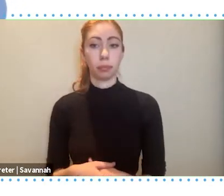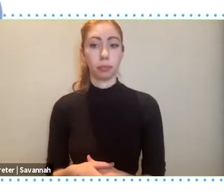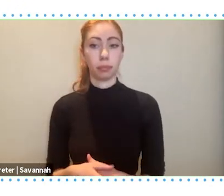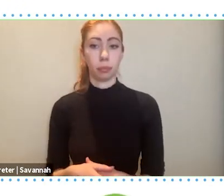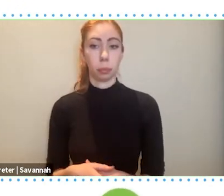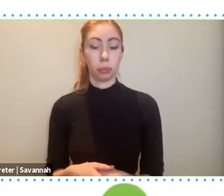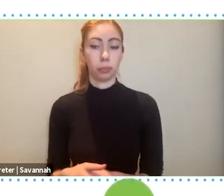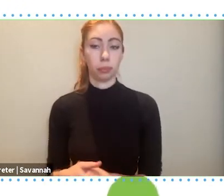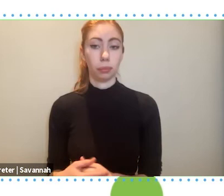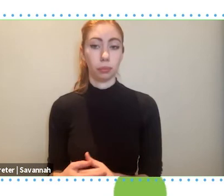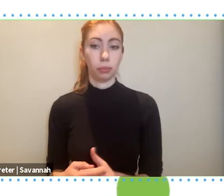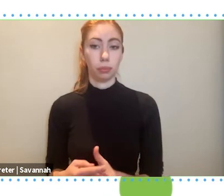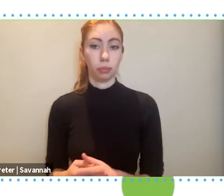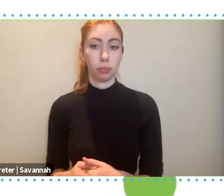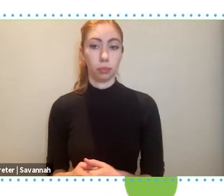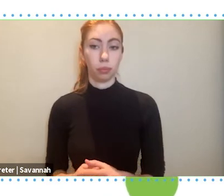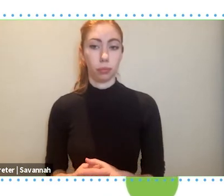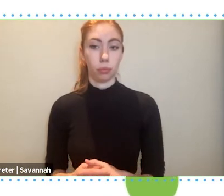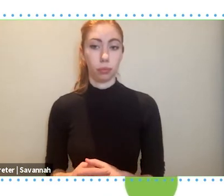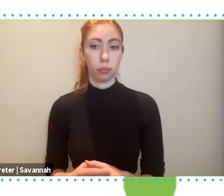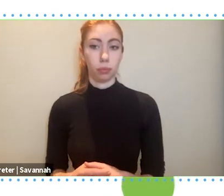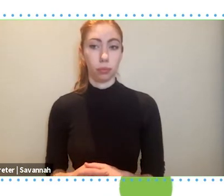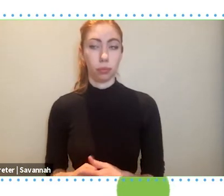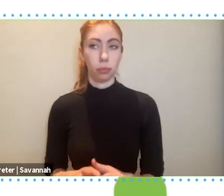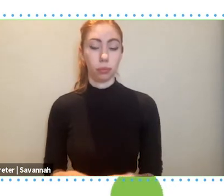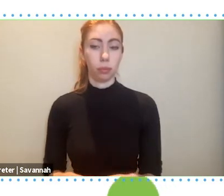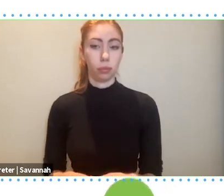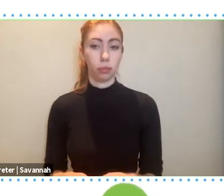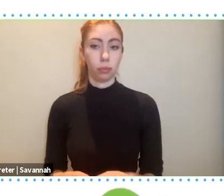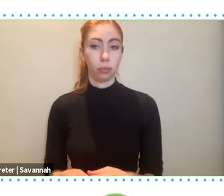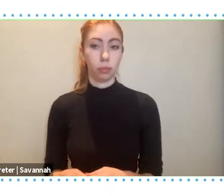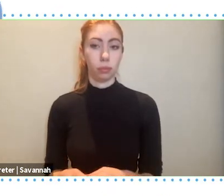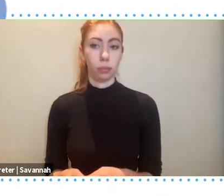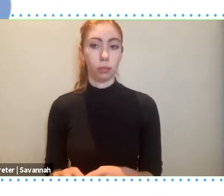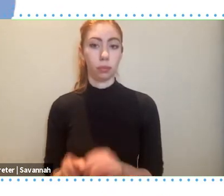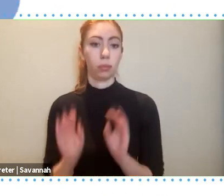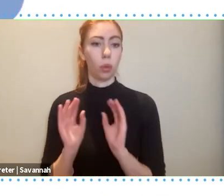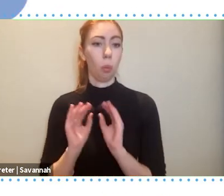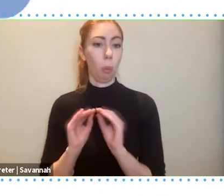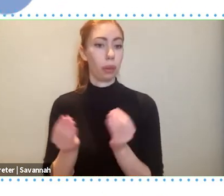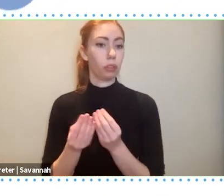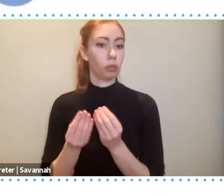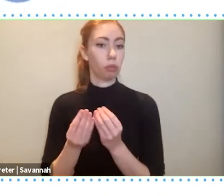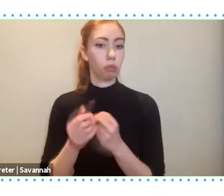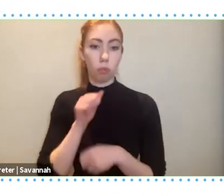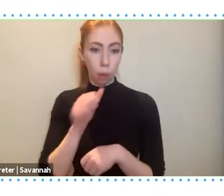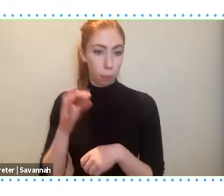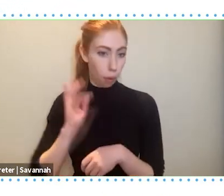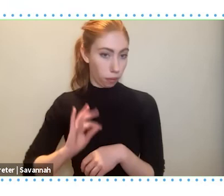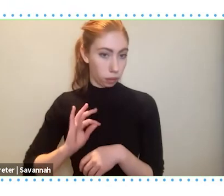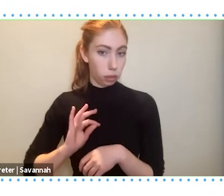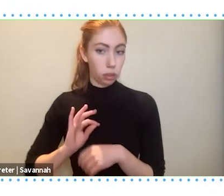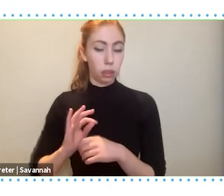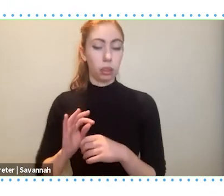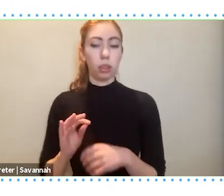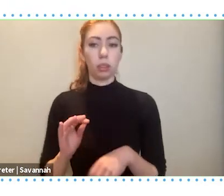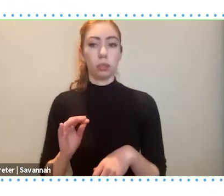to really kind of engage with that question, and I think push forward with